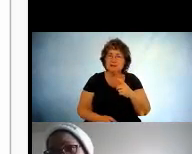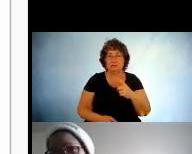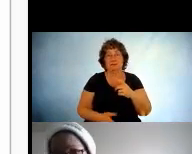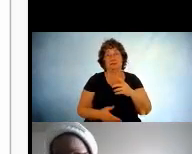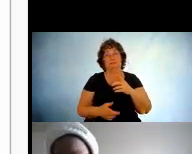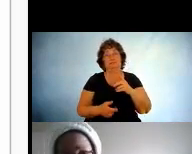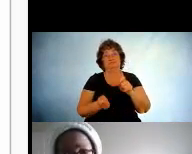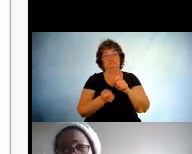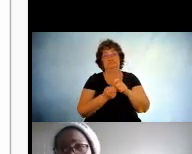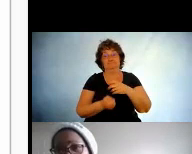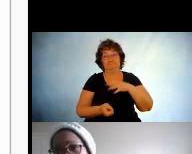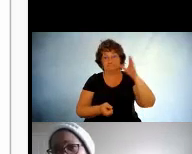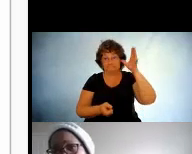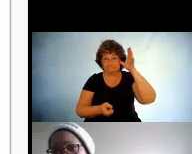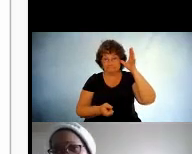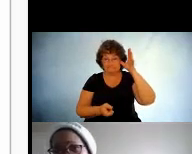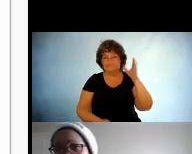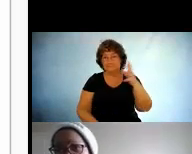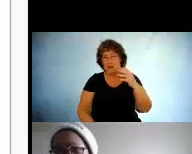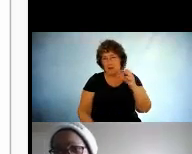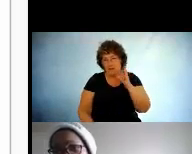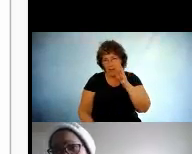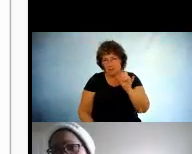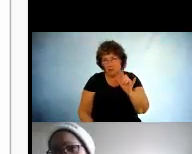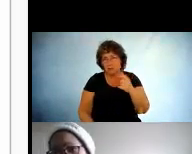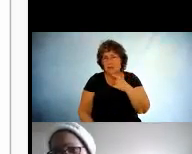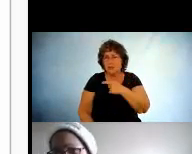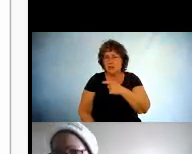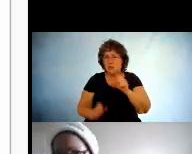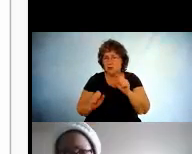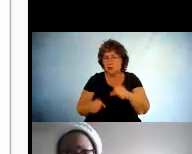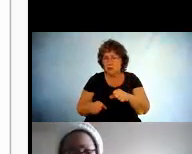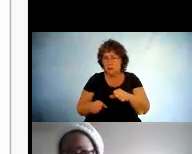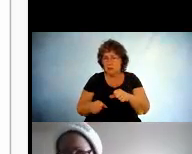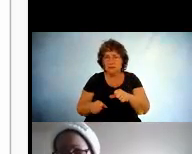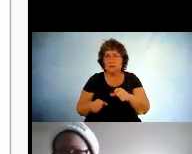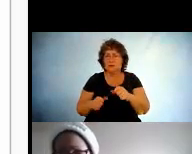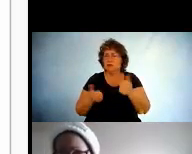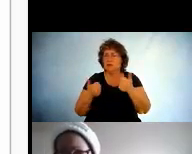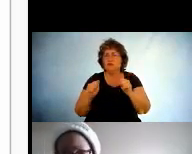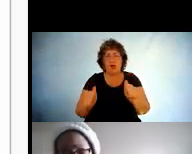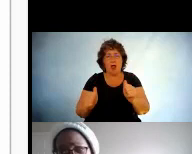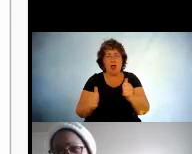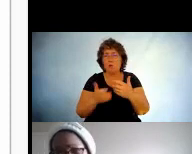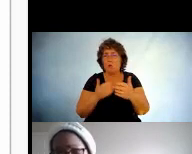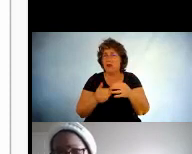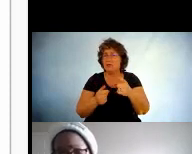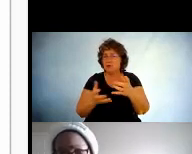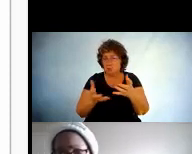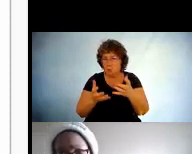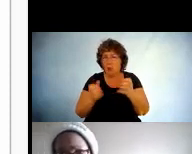would and my mom would always say, you can go after wherever you want, like Patrick